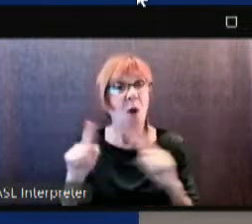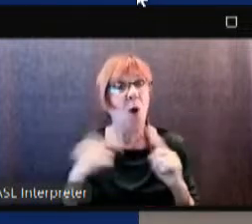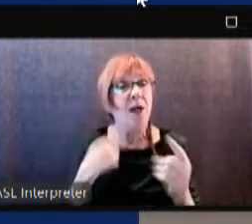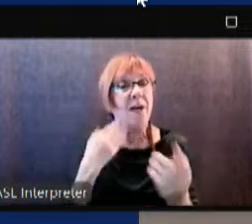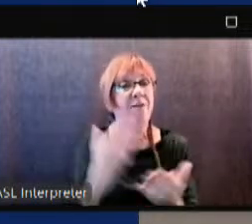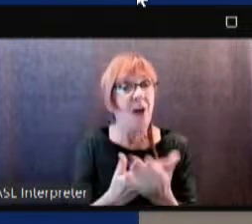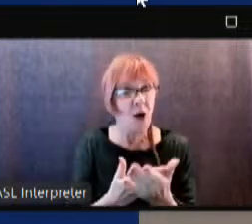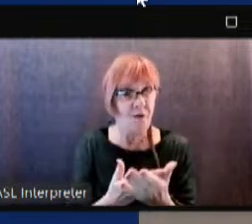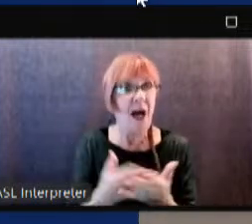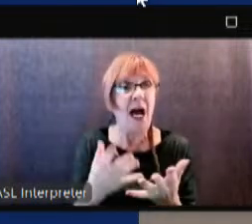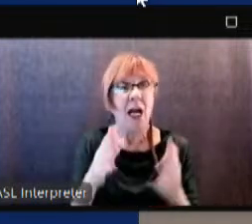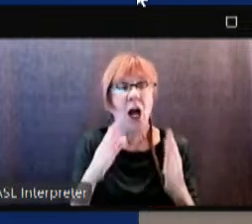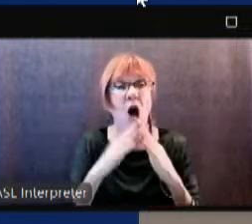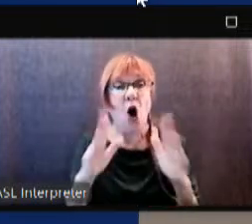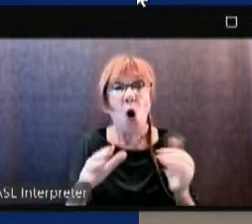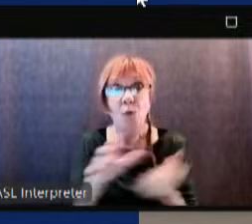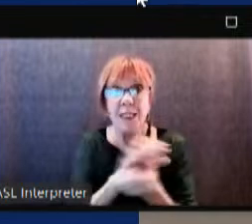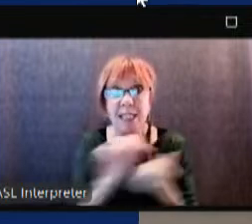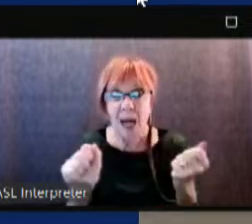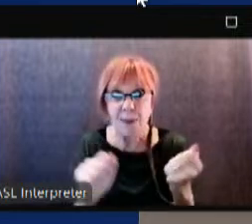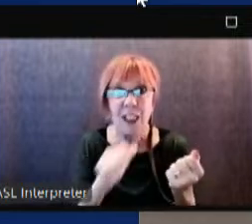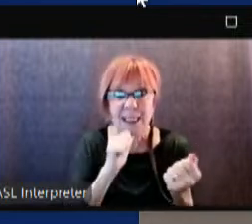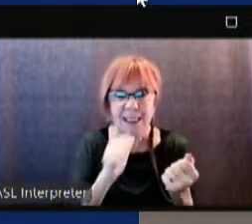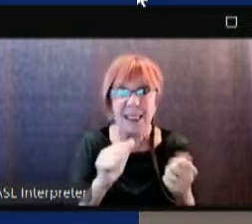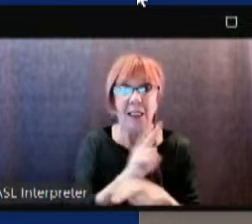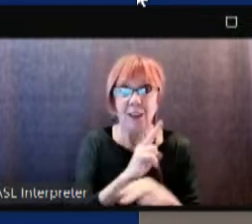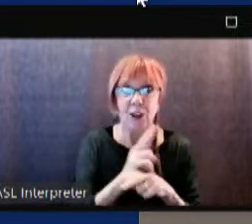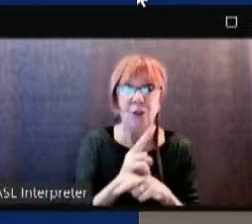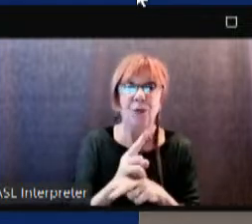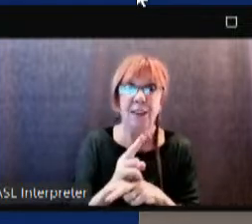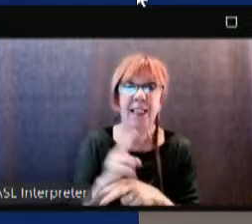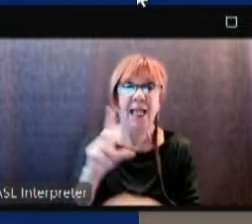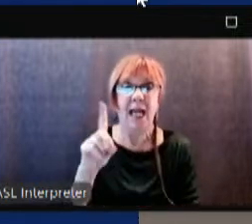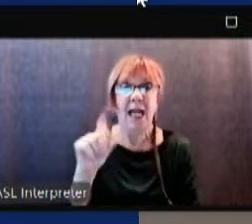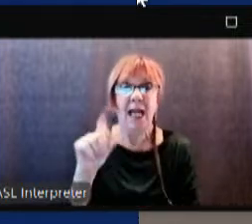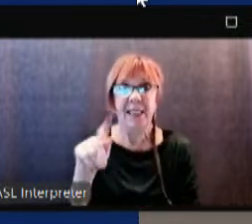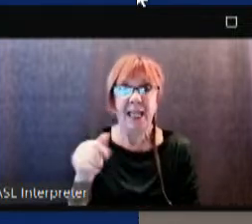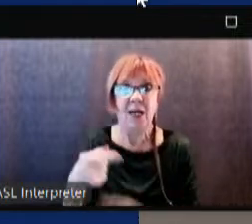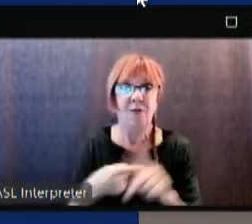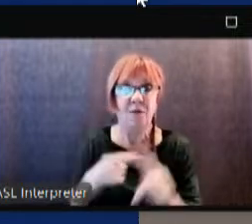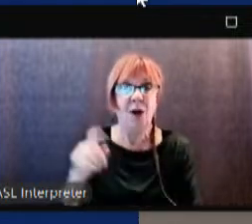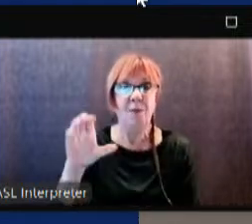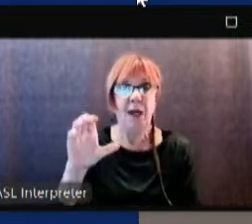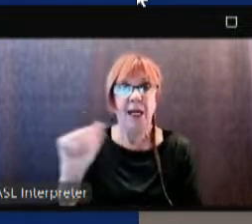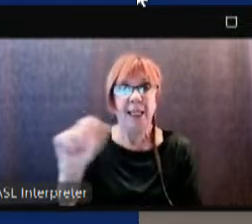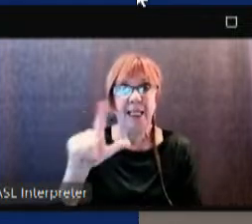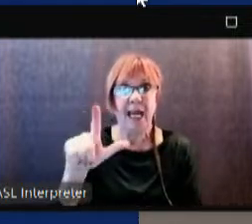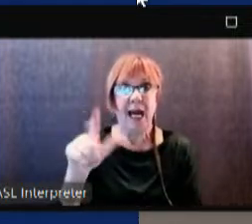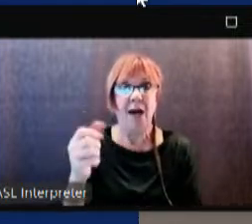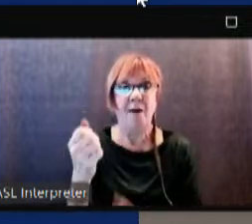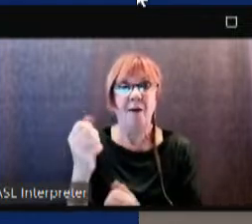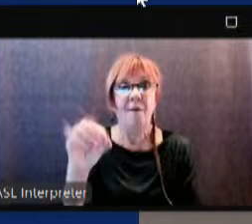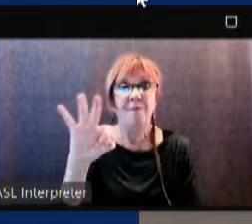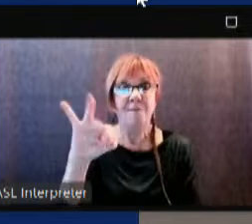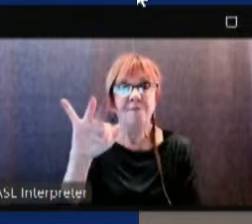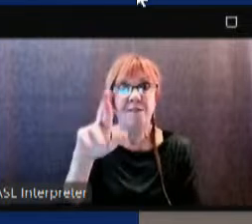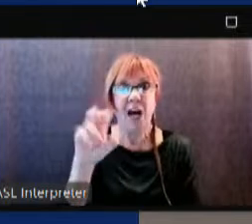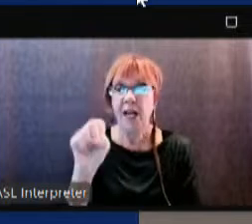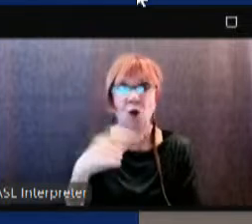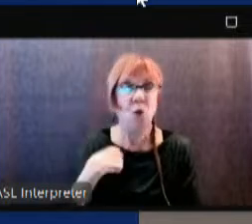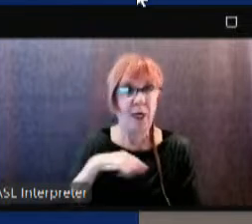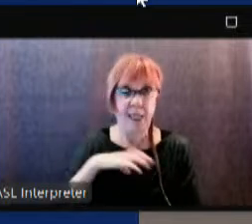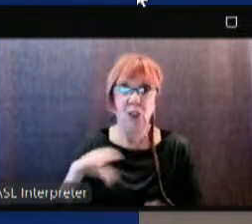homes, it is not using the data that's provided by CAL FIRE, but rather FEMA does our own damage